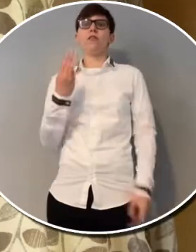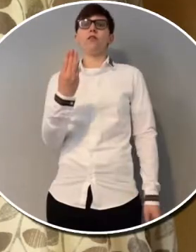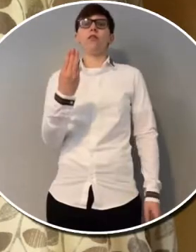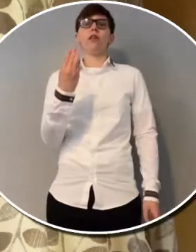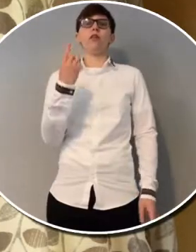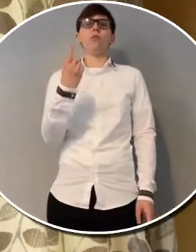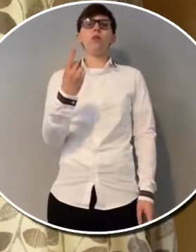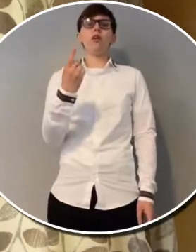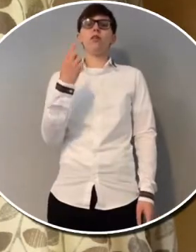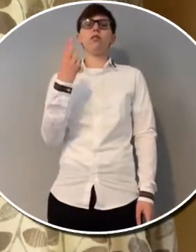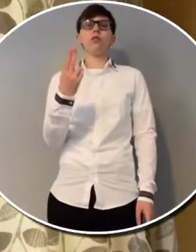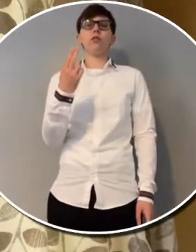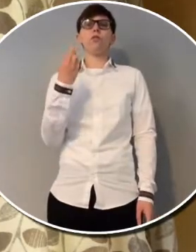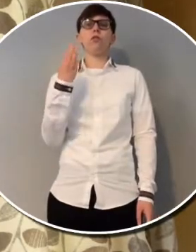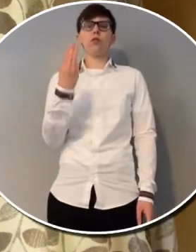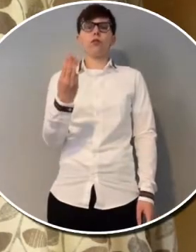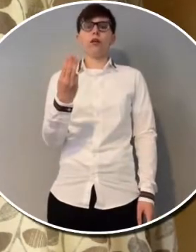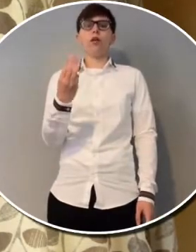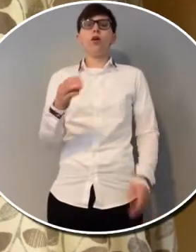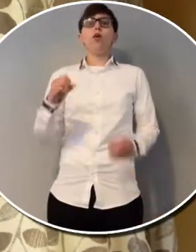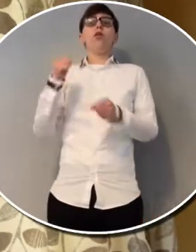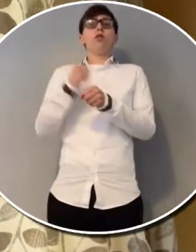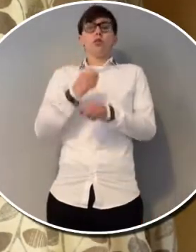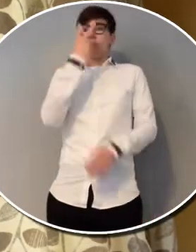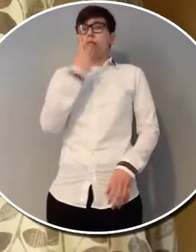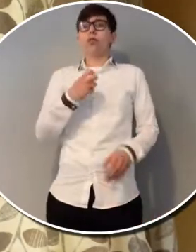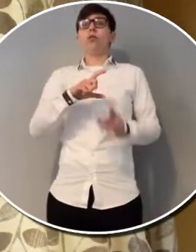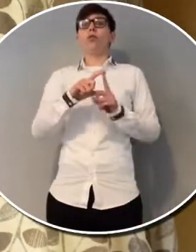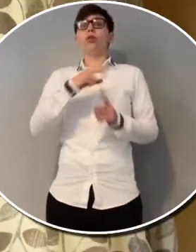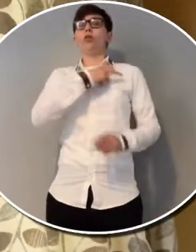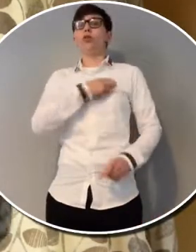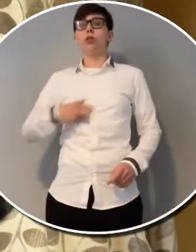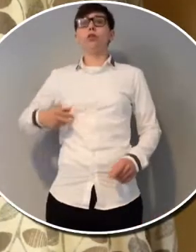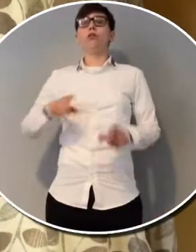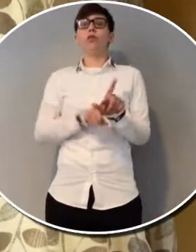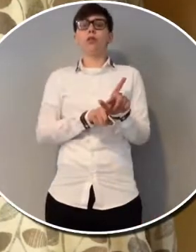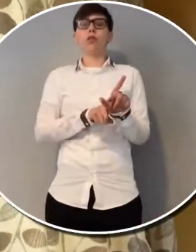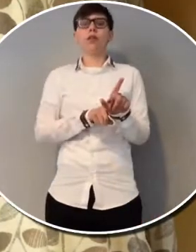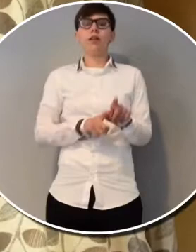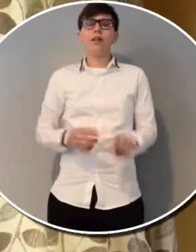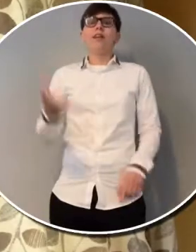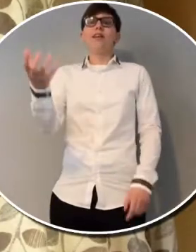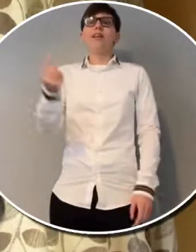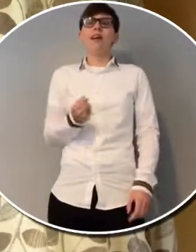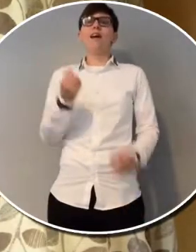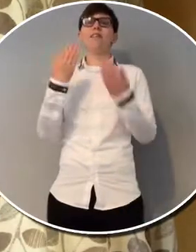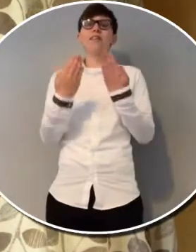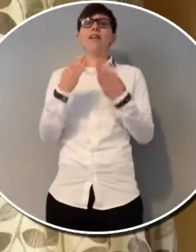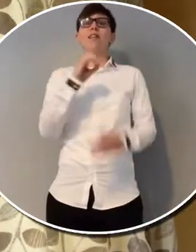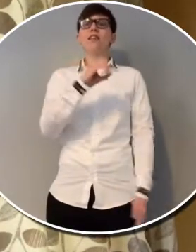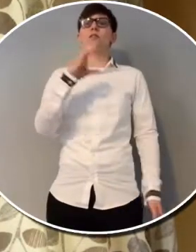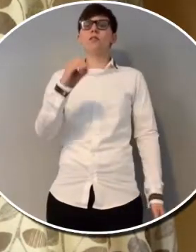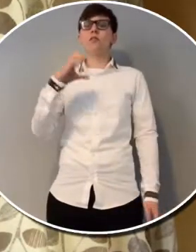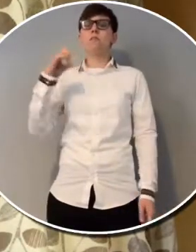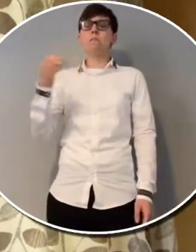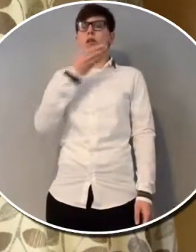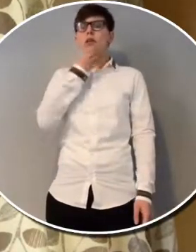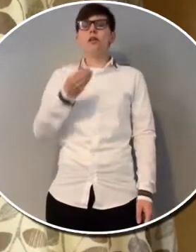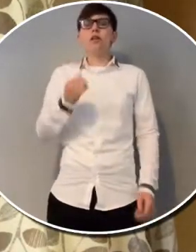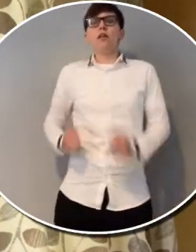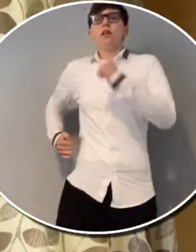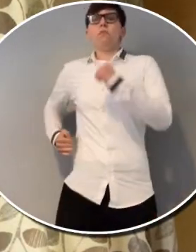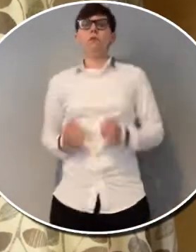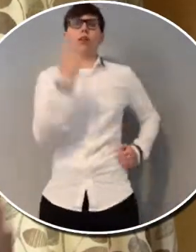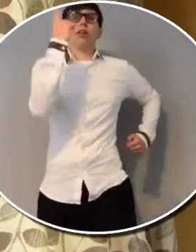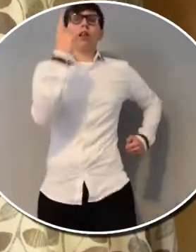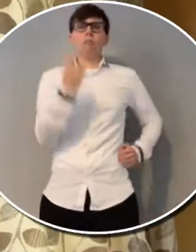Duke of York, he had 10,000 men. He marched them up to the top of the hill and he marched them down again.